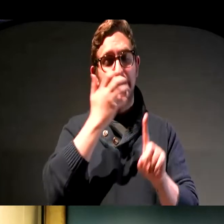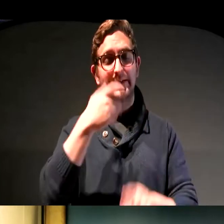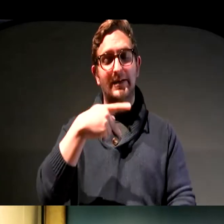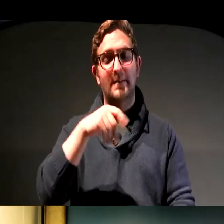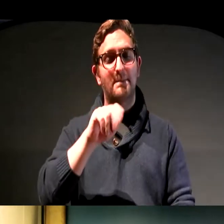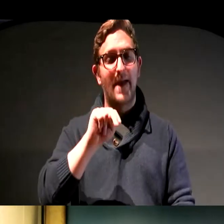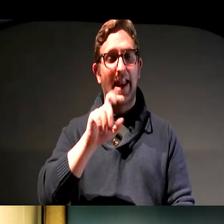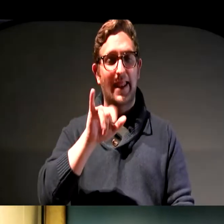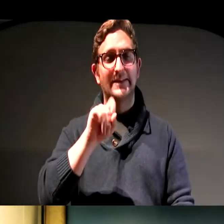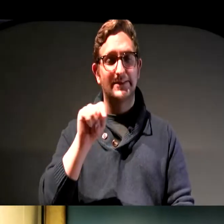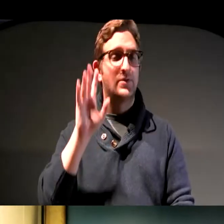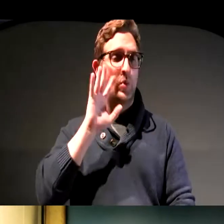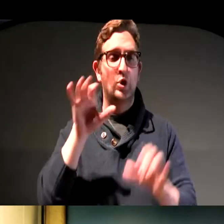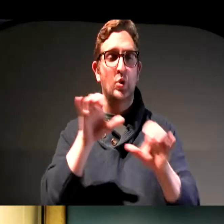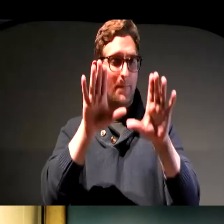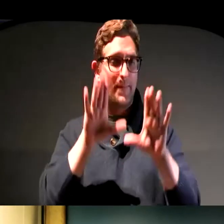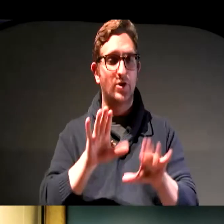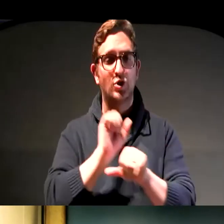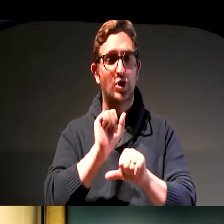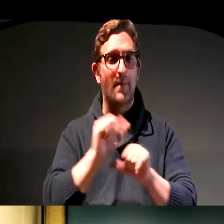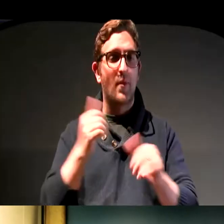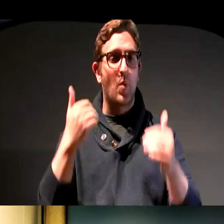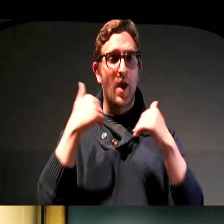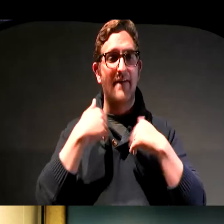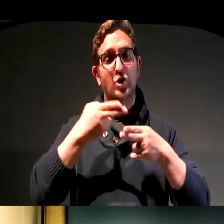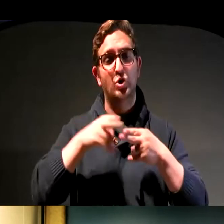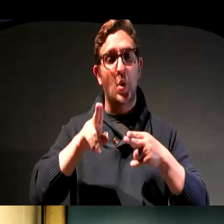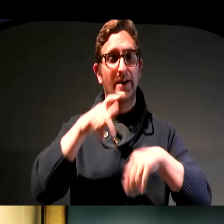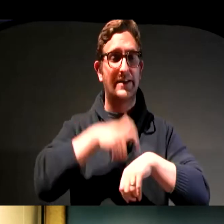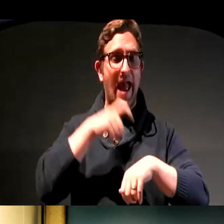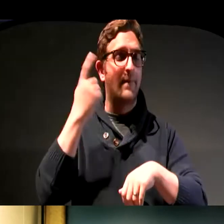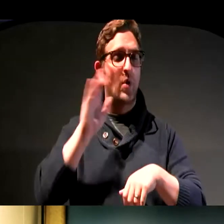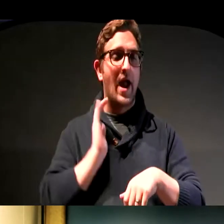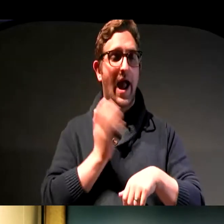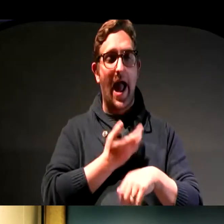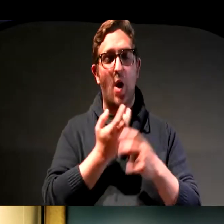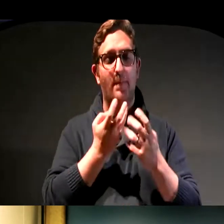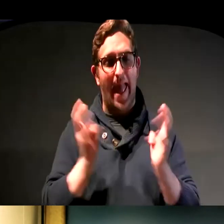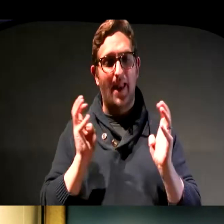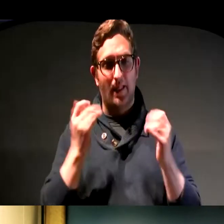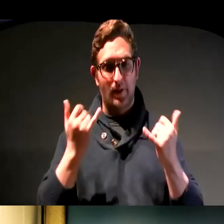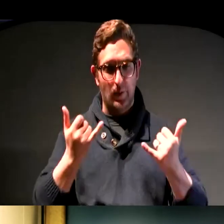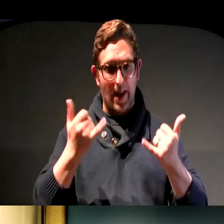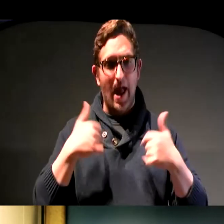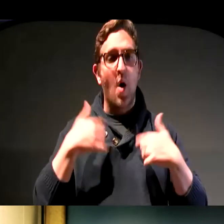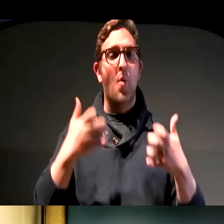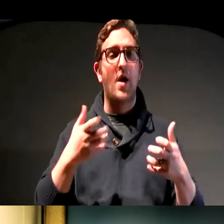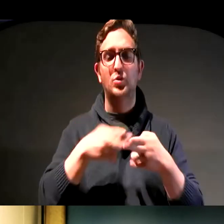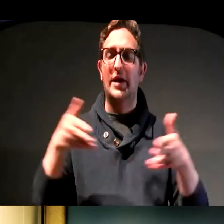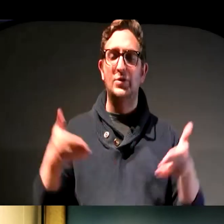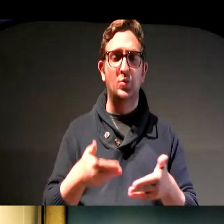to talk about. We have a very short time for our panel today, so I'm going to move right to intros, having each of you